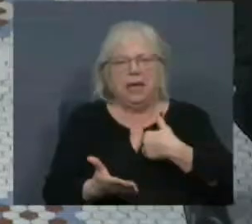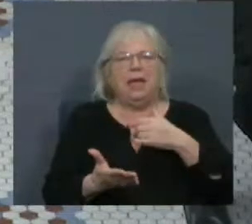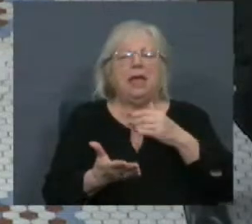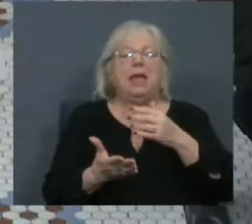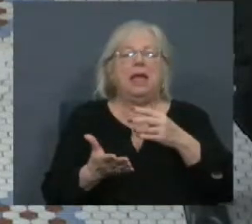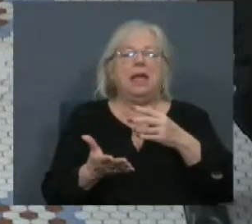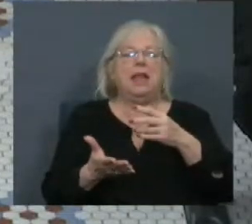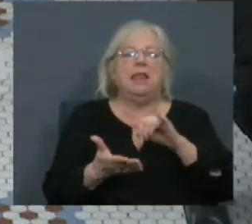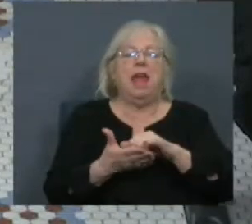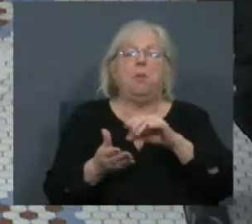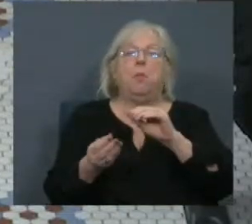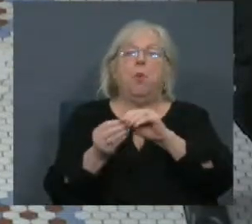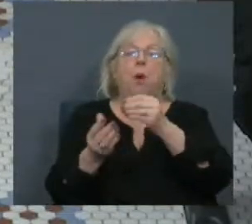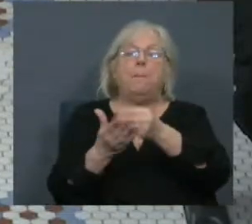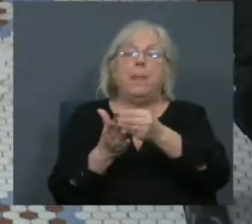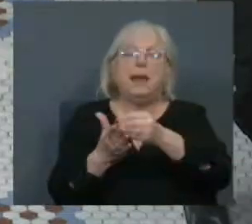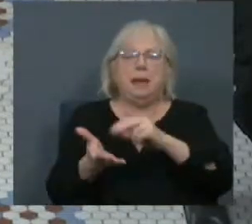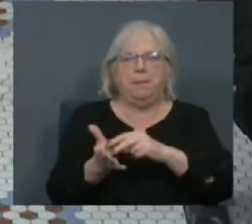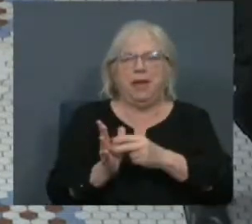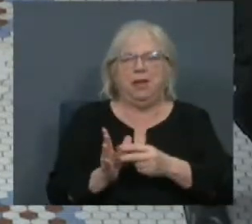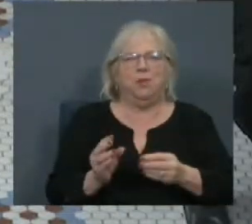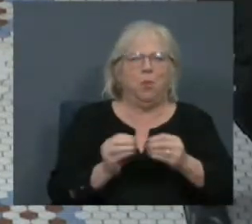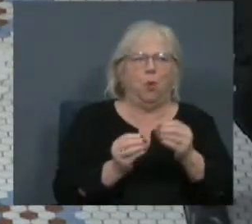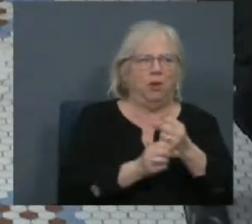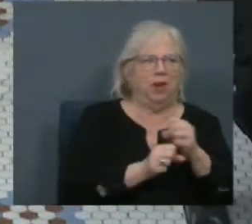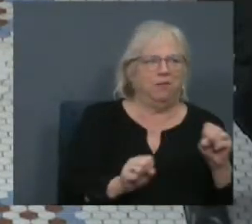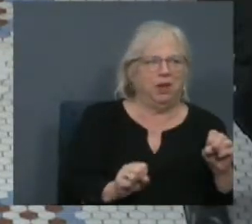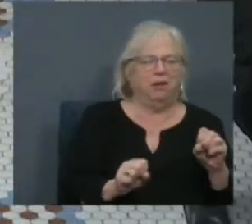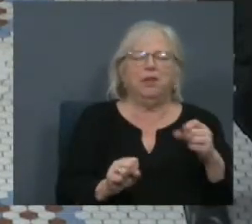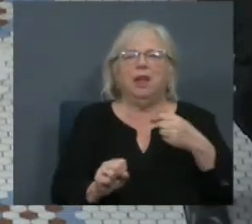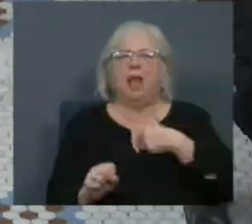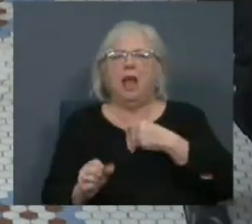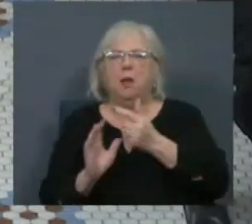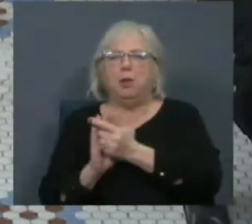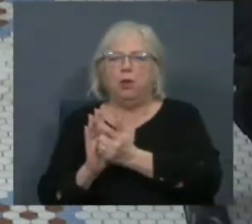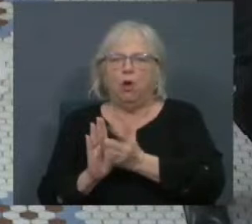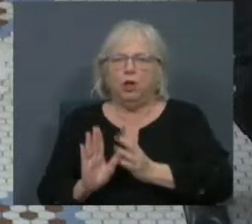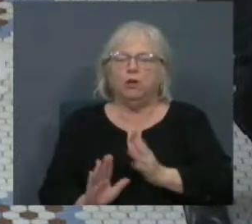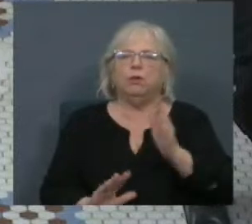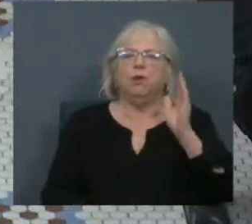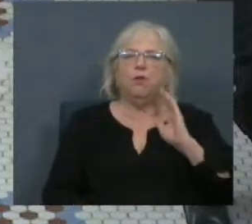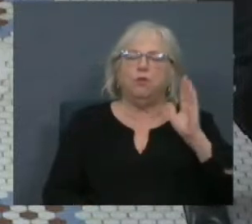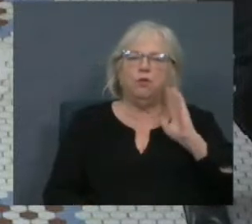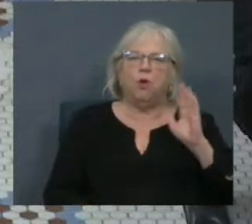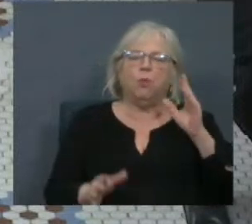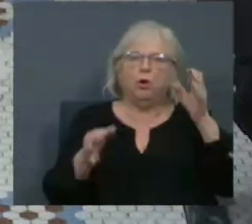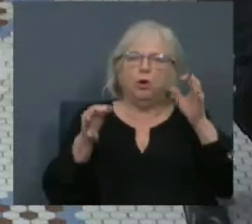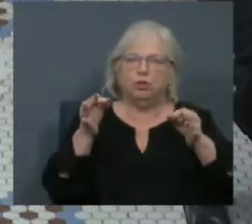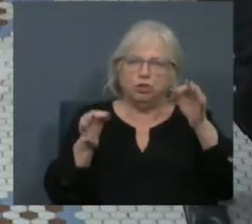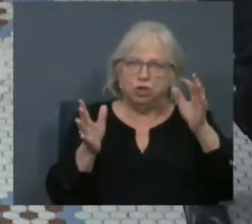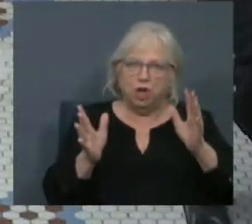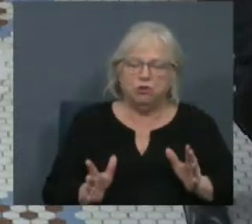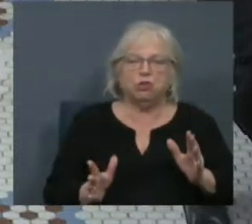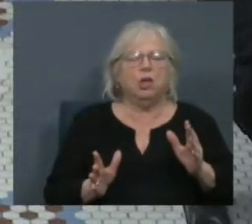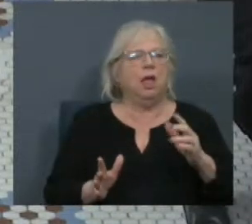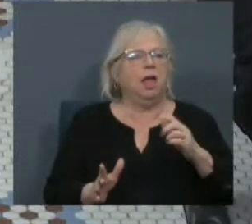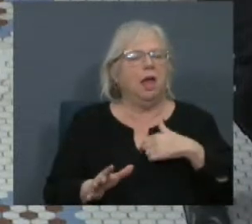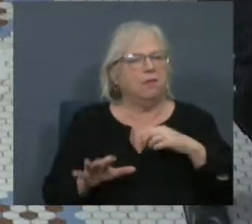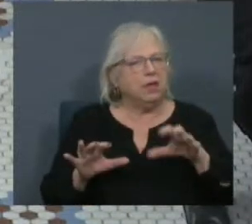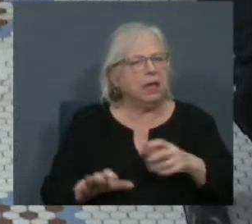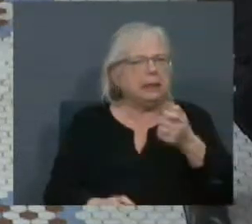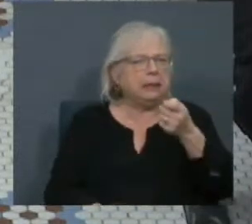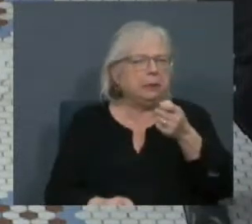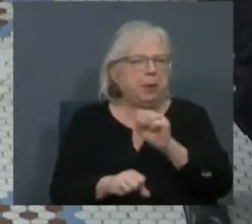safety. I'm a lawyer. I'm a former judge. I've done a little bit of work